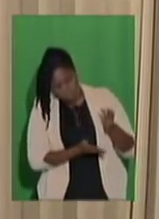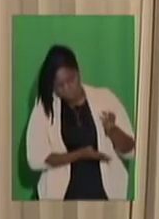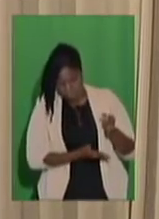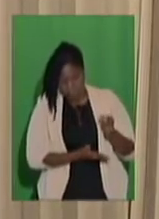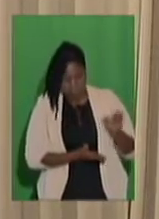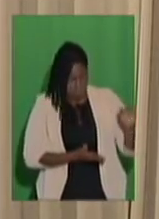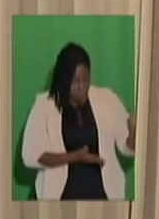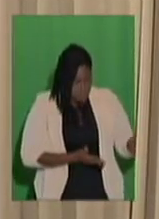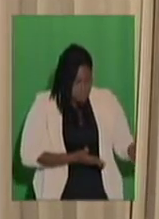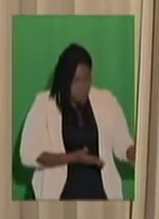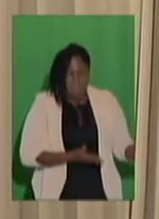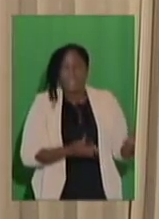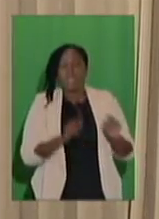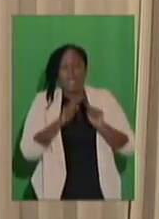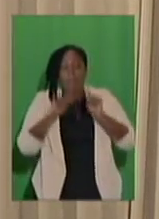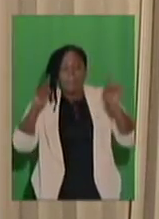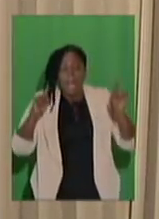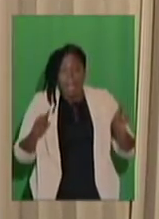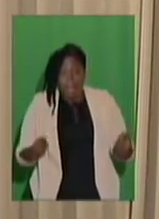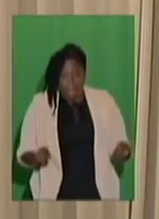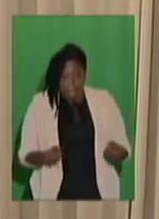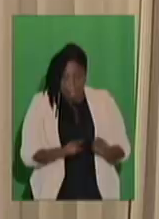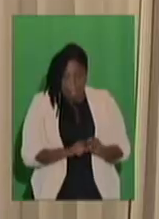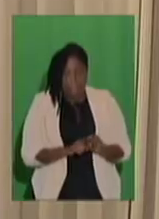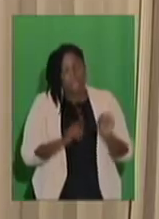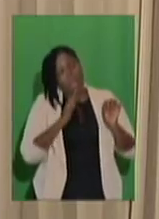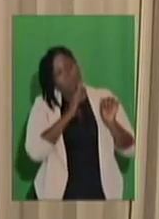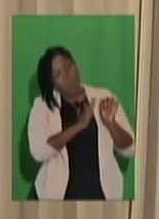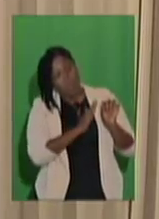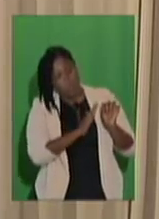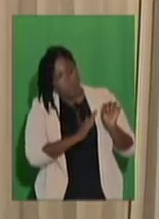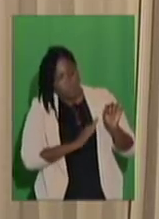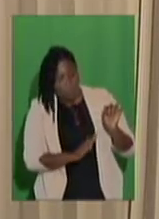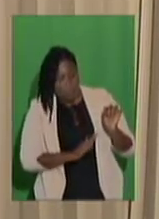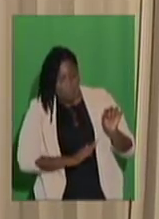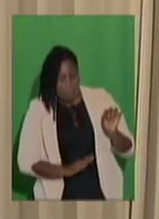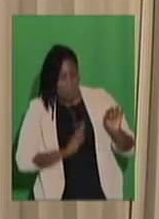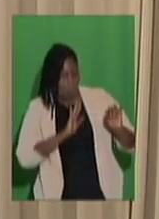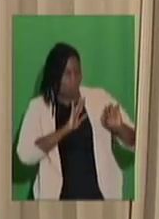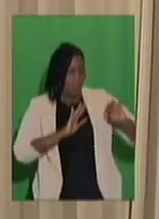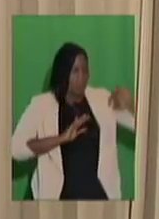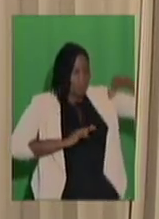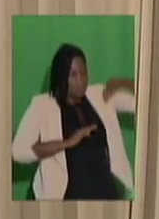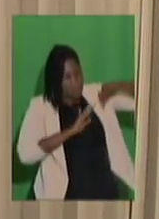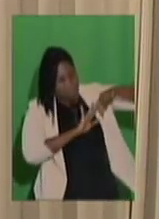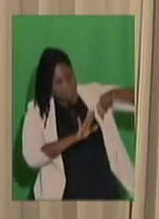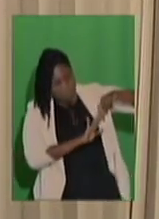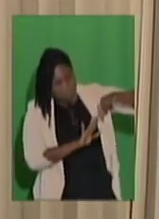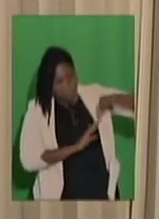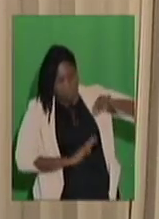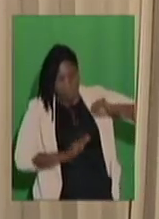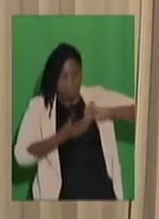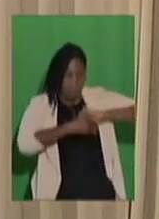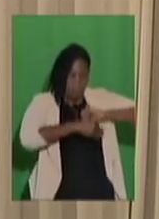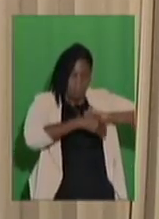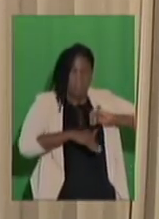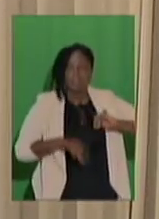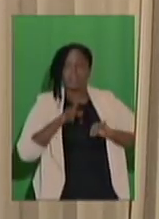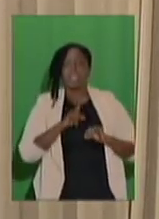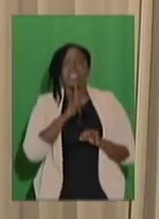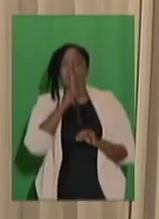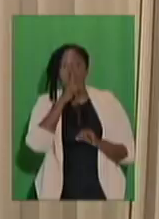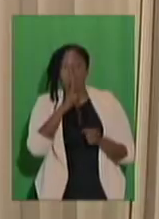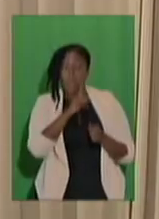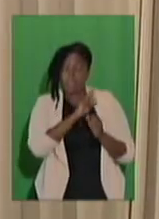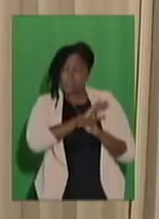that can actually land on the surfaces of those objects, which we call fomites as a broad group. So they should be sanitized prior to